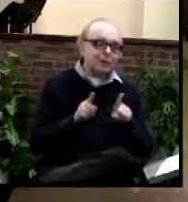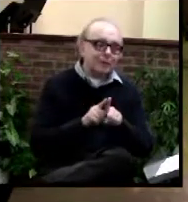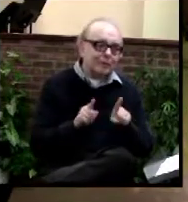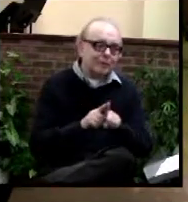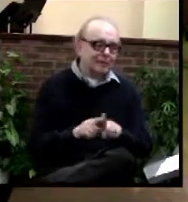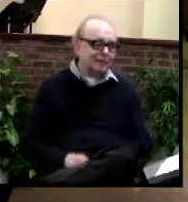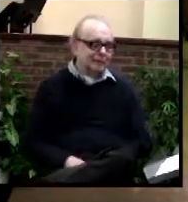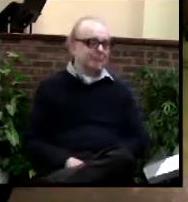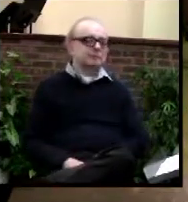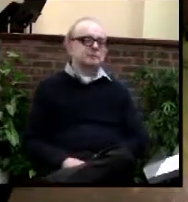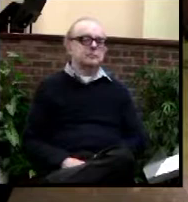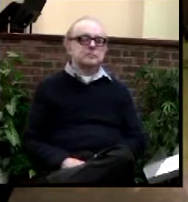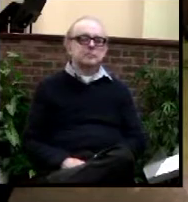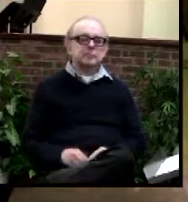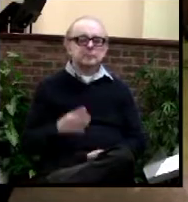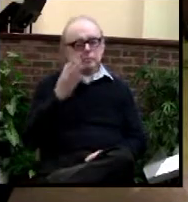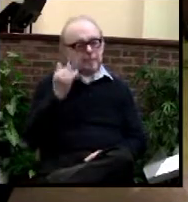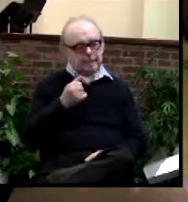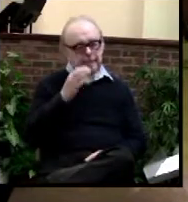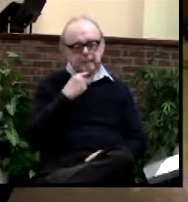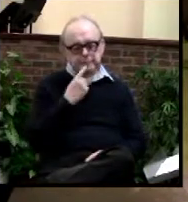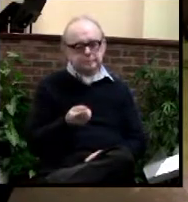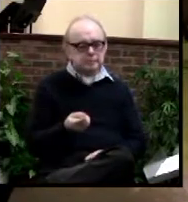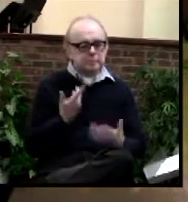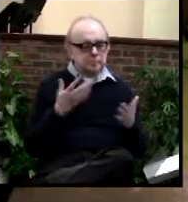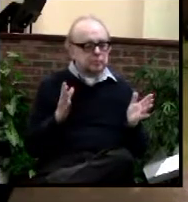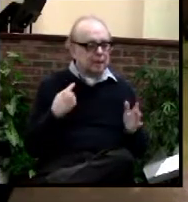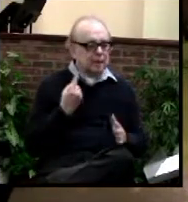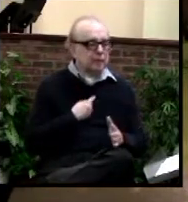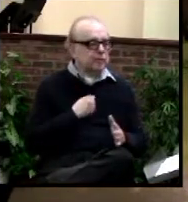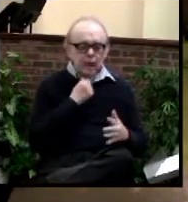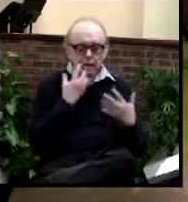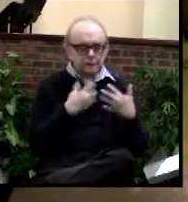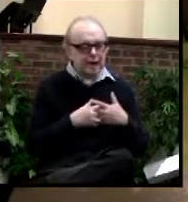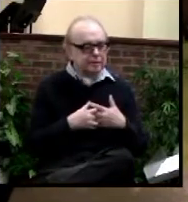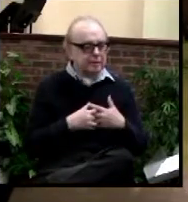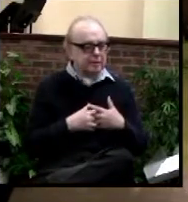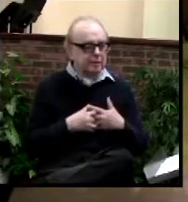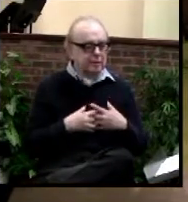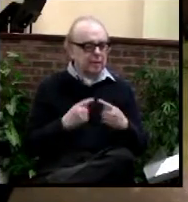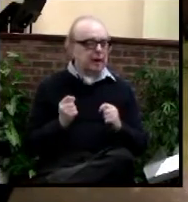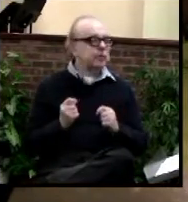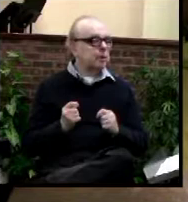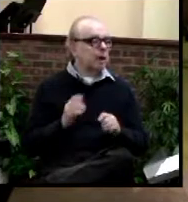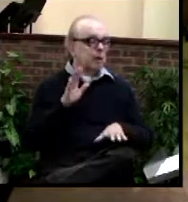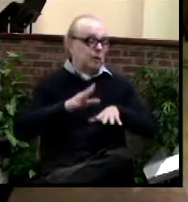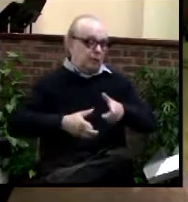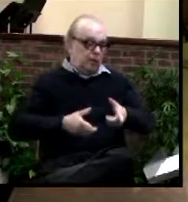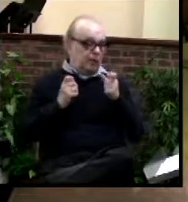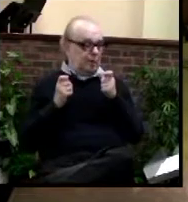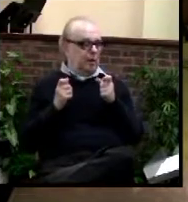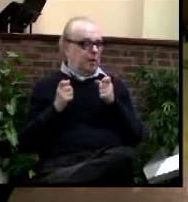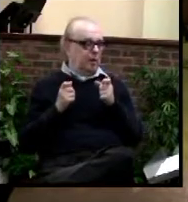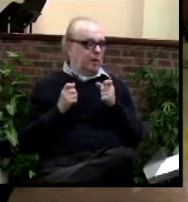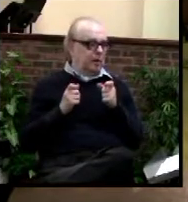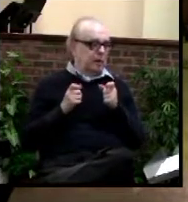Okay? And why does God say that he doesn't want us mismatched? Have you ever tried running in a pair of